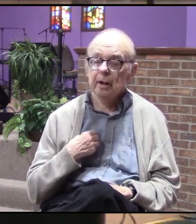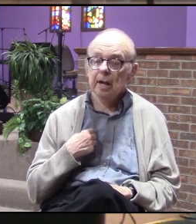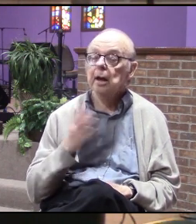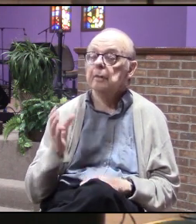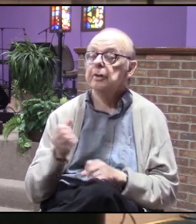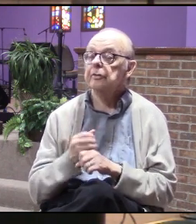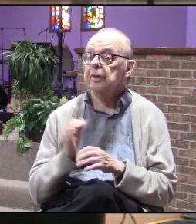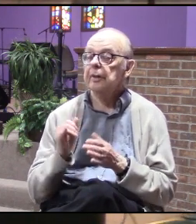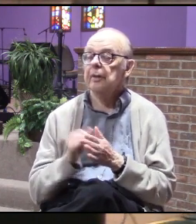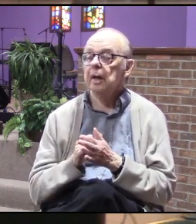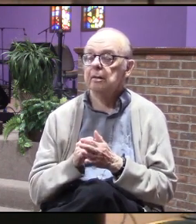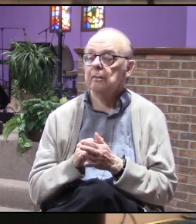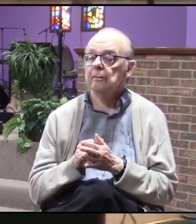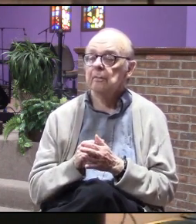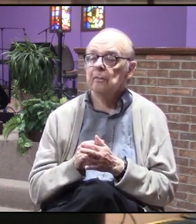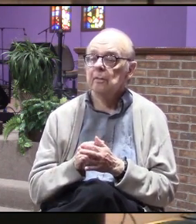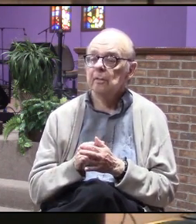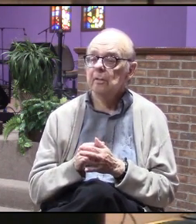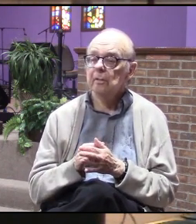receiving.